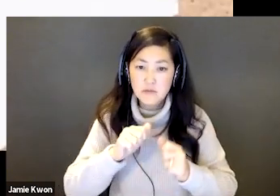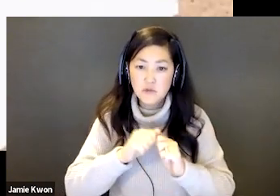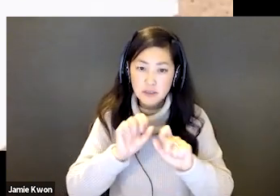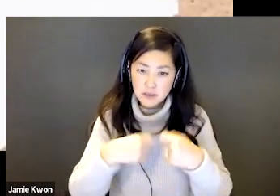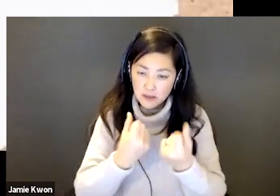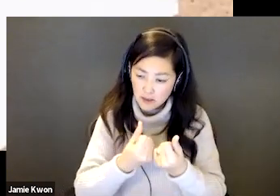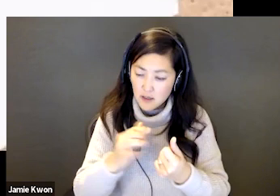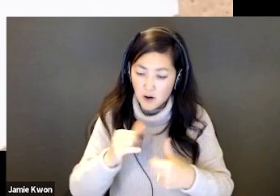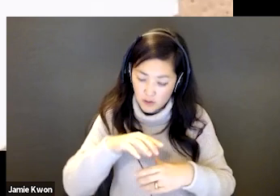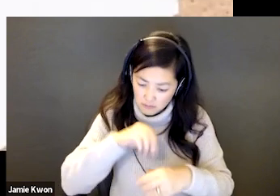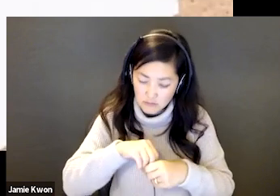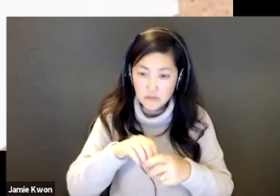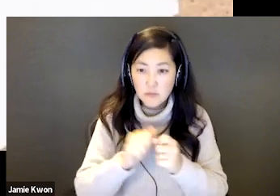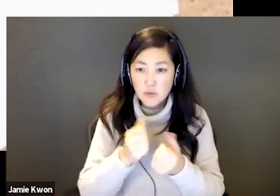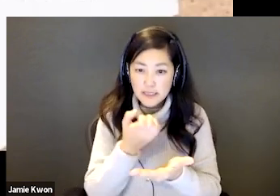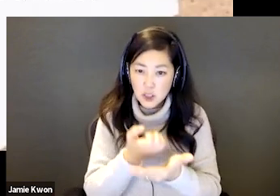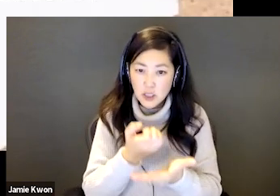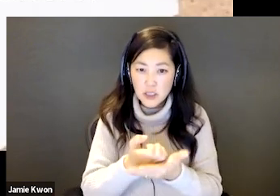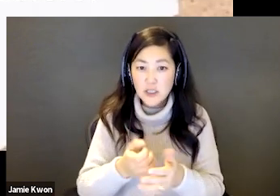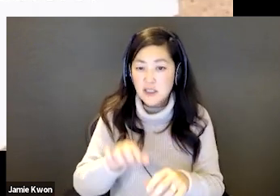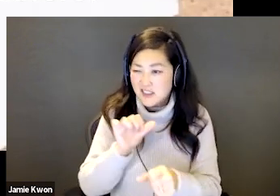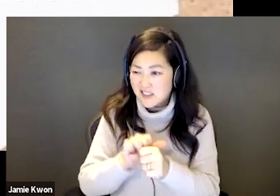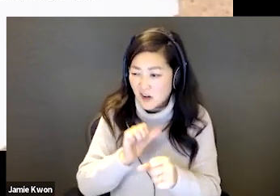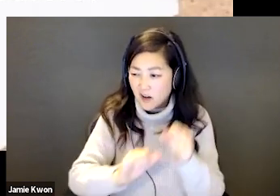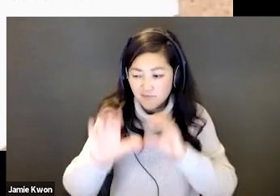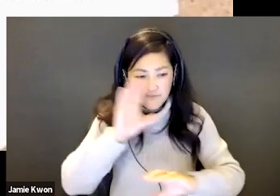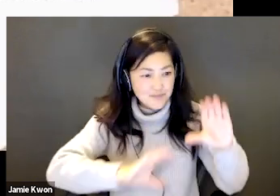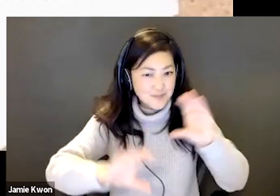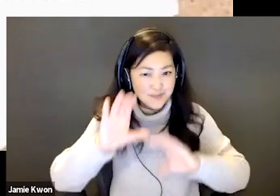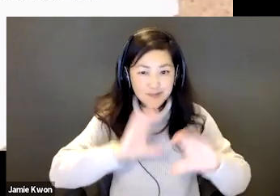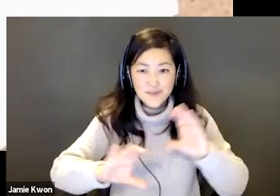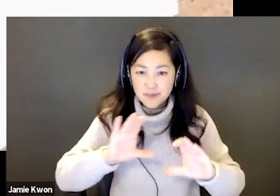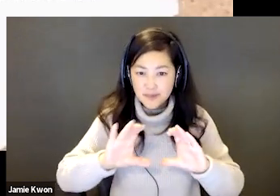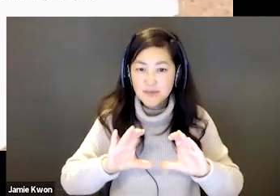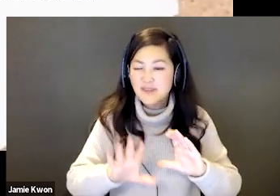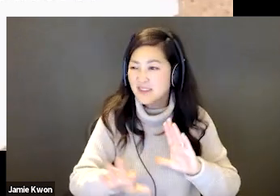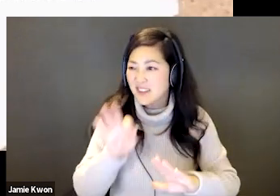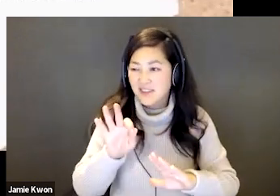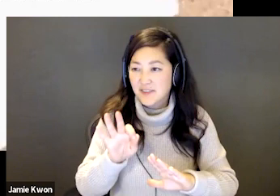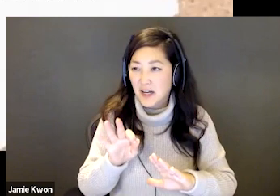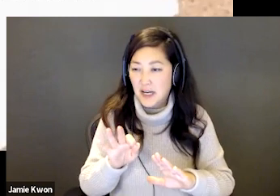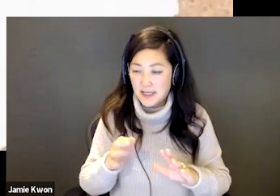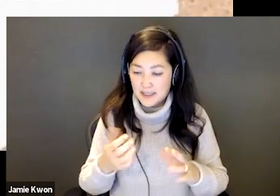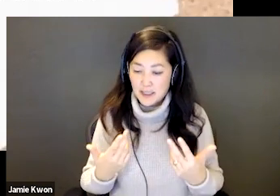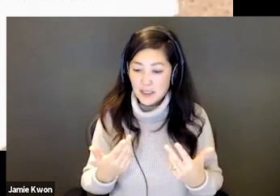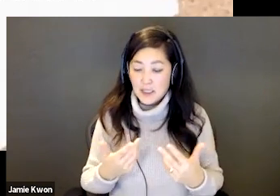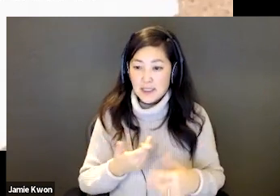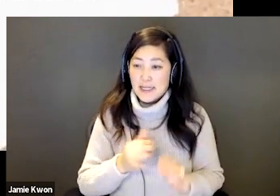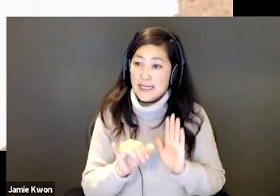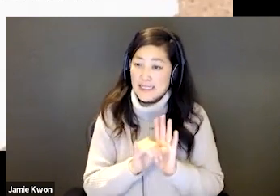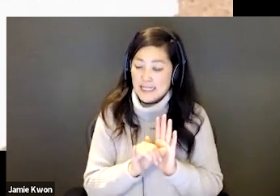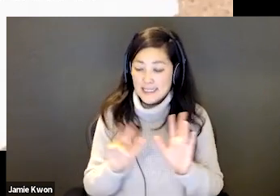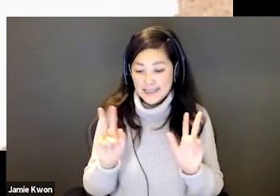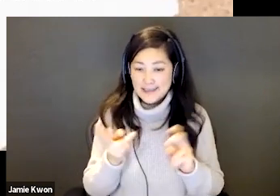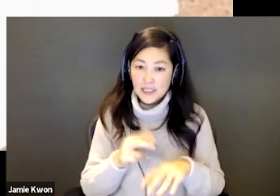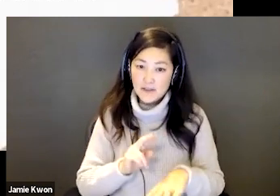and to the economy, but job hunting required me to adopt a persona of normality, and I struggled